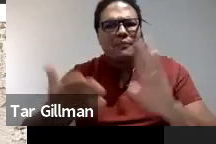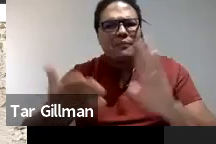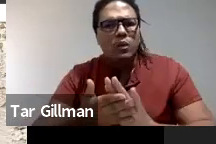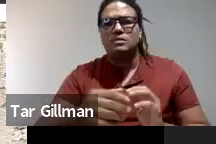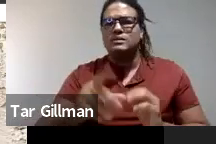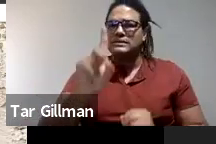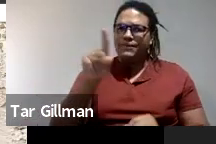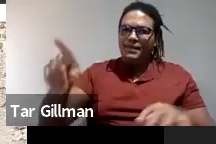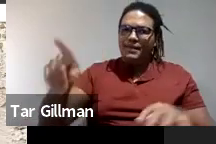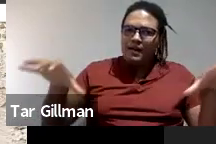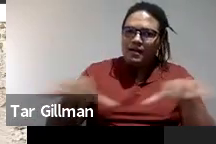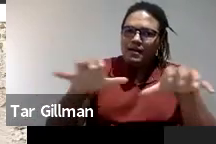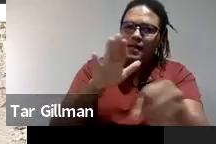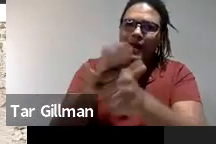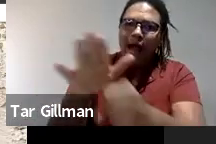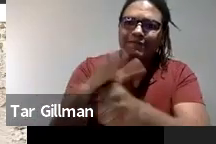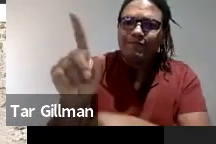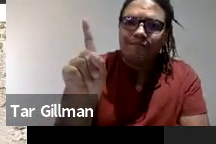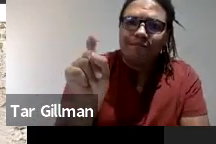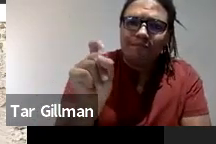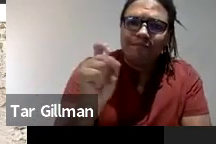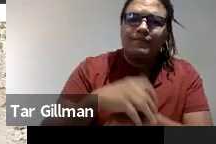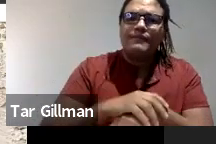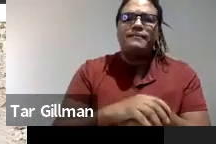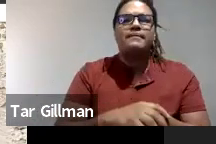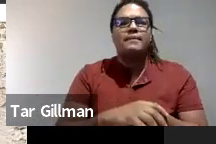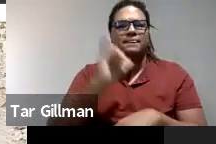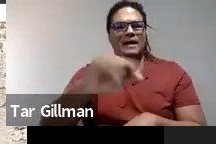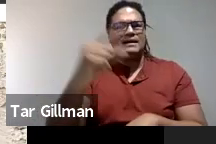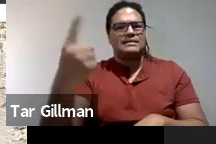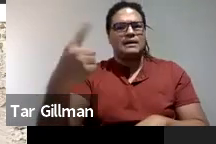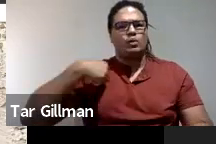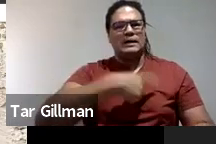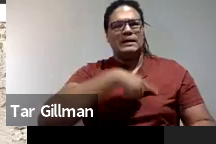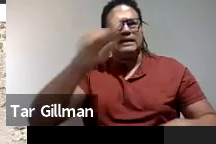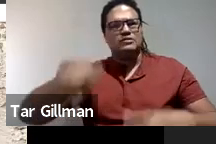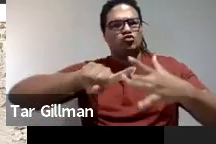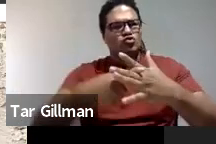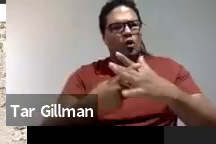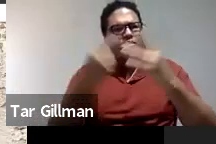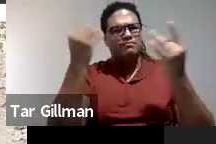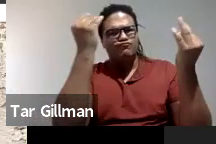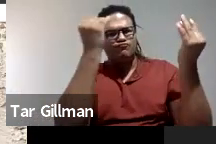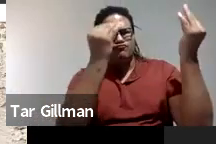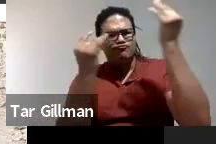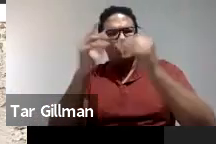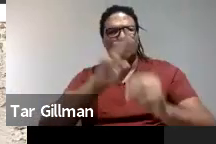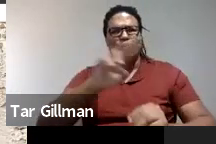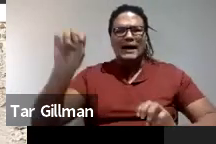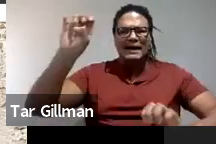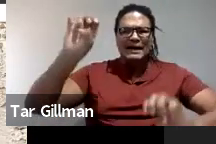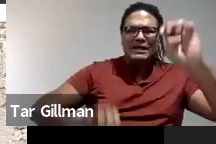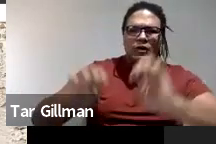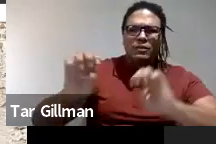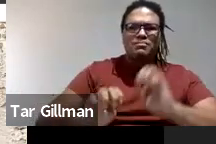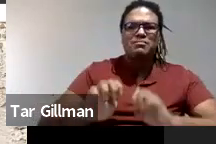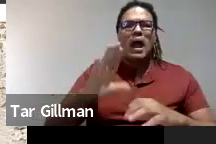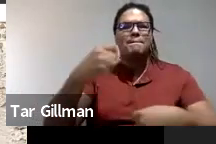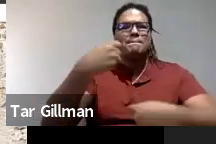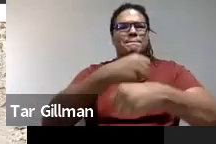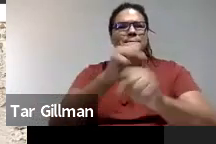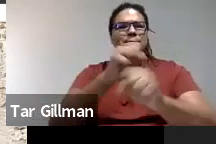years, what it means to all those communities. Have we done enough? I think that's something that we need to